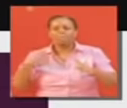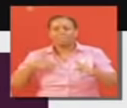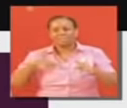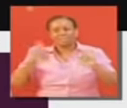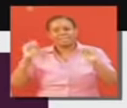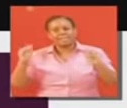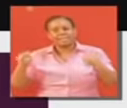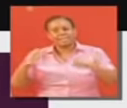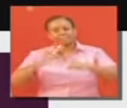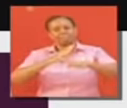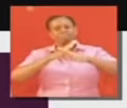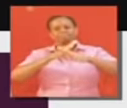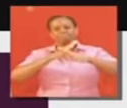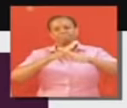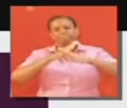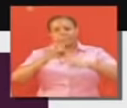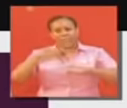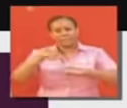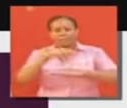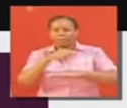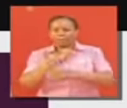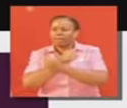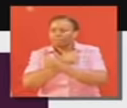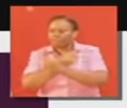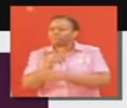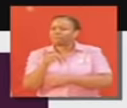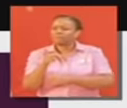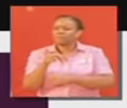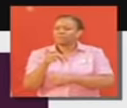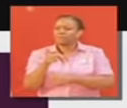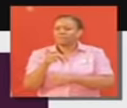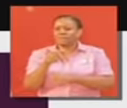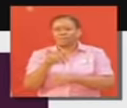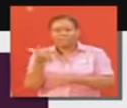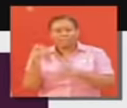COVID-19 if we all wear a mask over our nose and mouth in public.